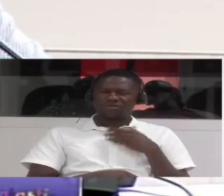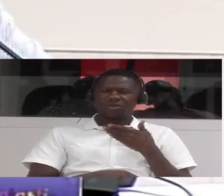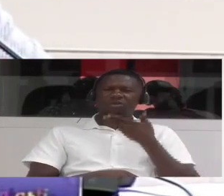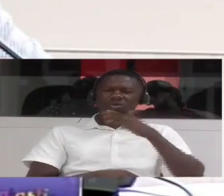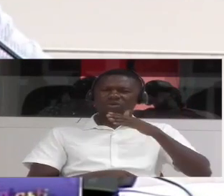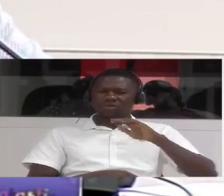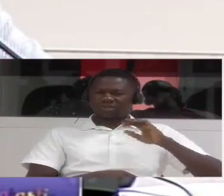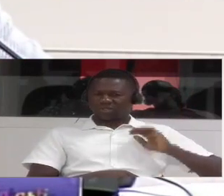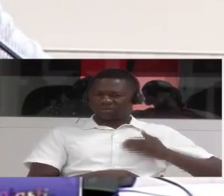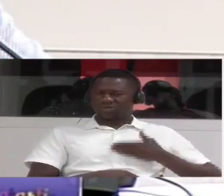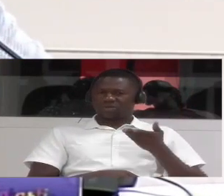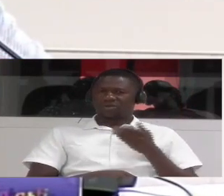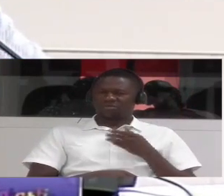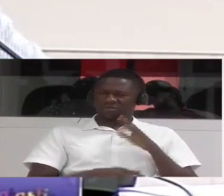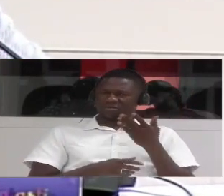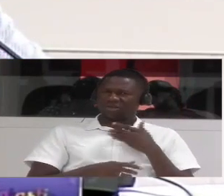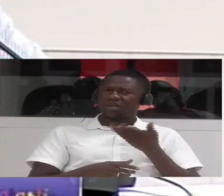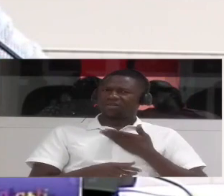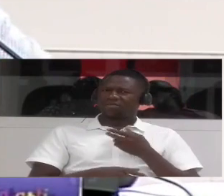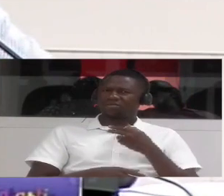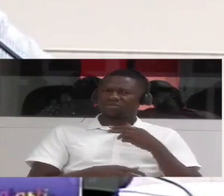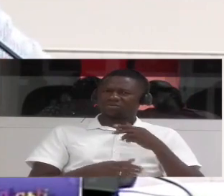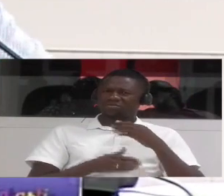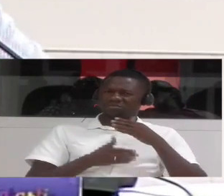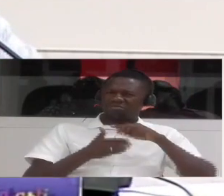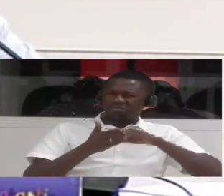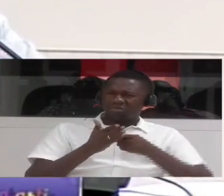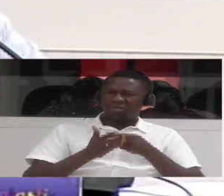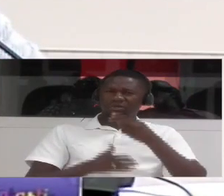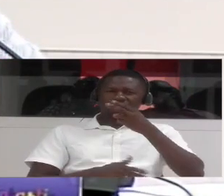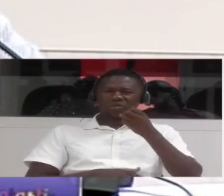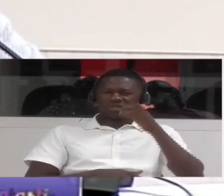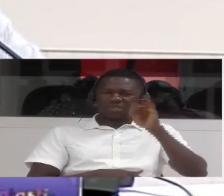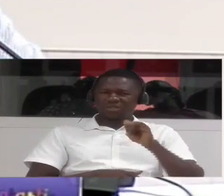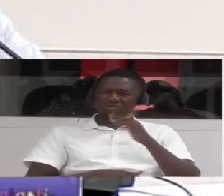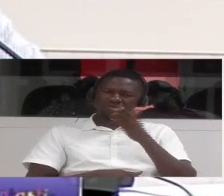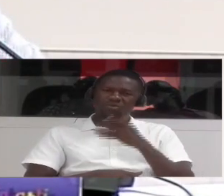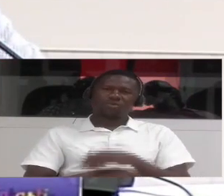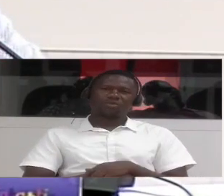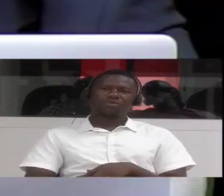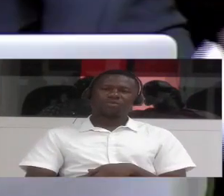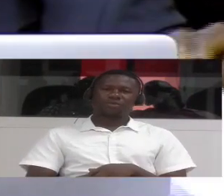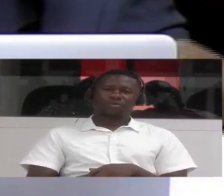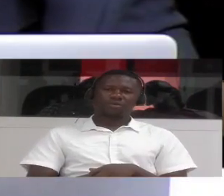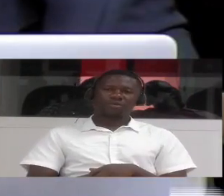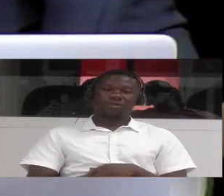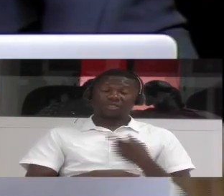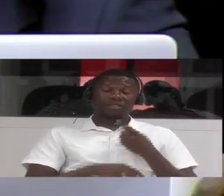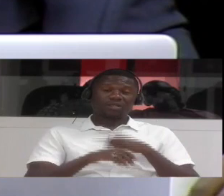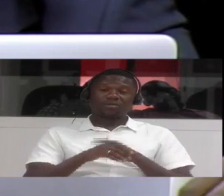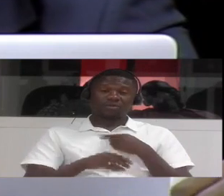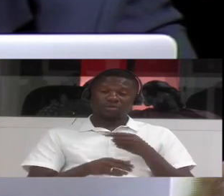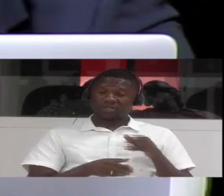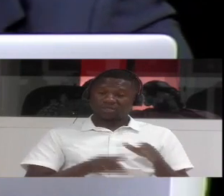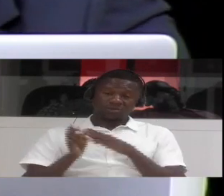some young woman, she probably was in her mid-20s or so. Yeah. This time the case didn't go to the journalist magistrate,